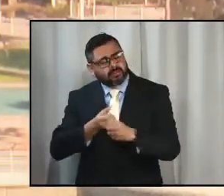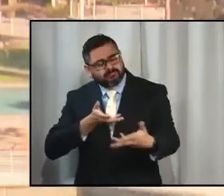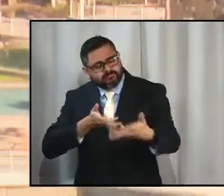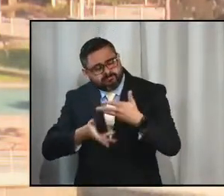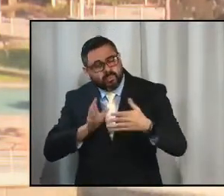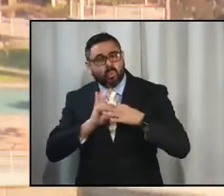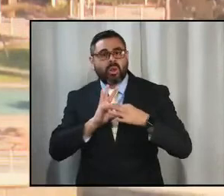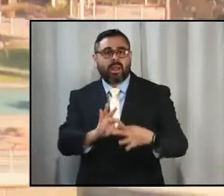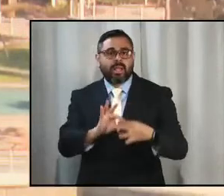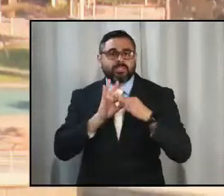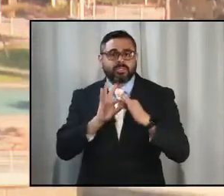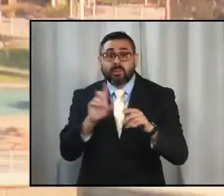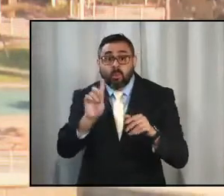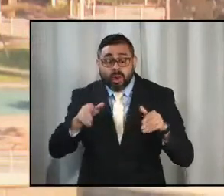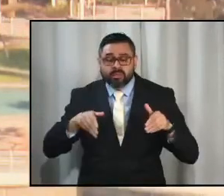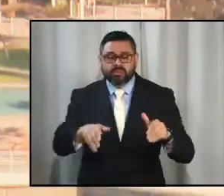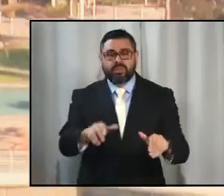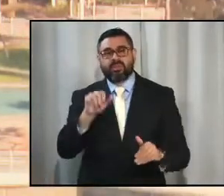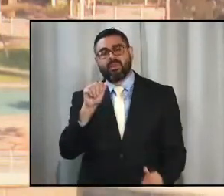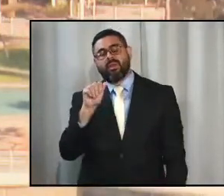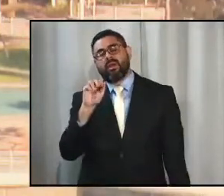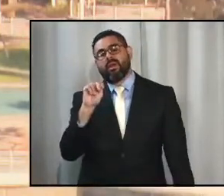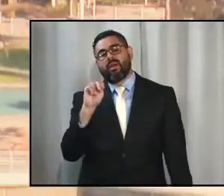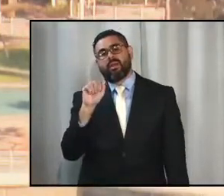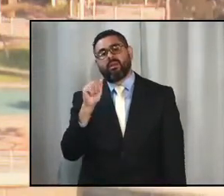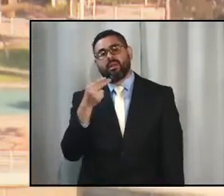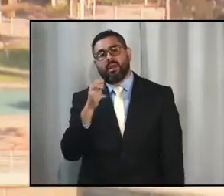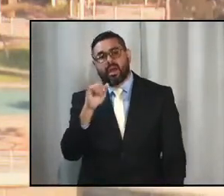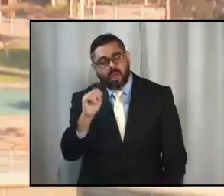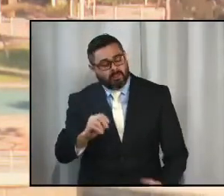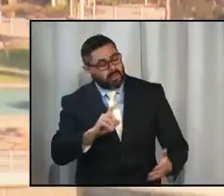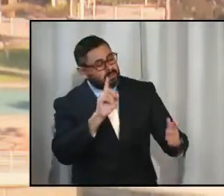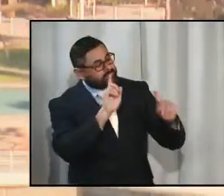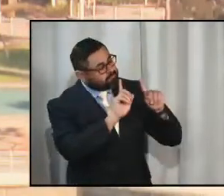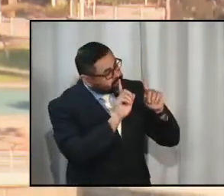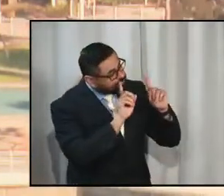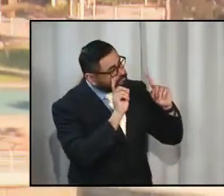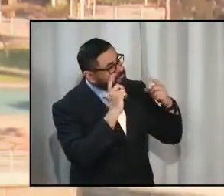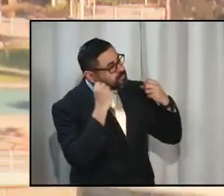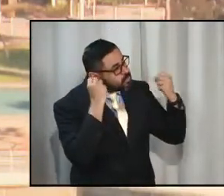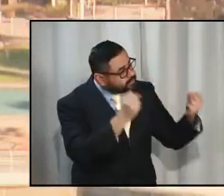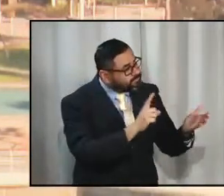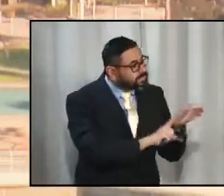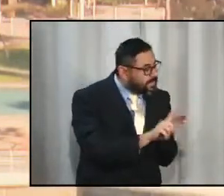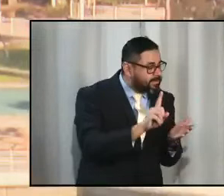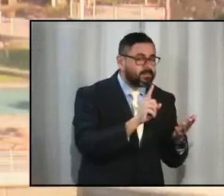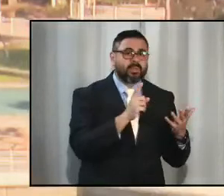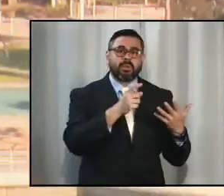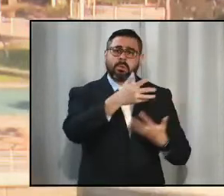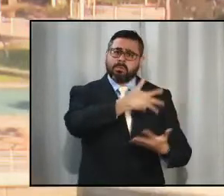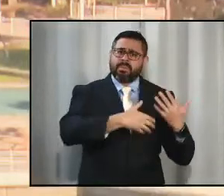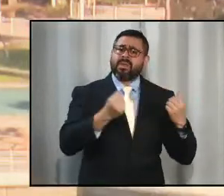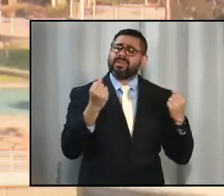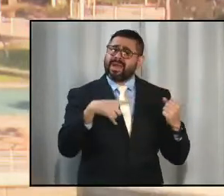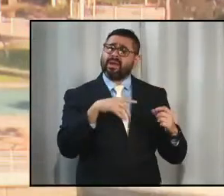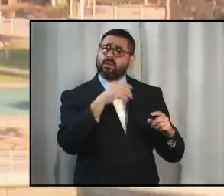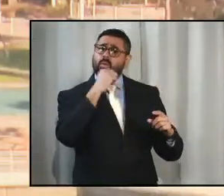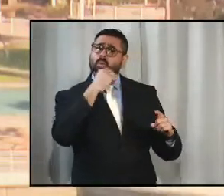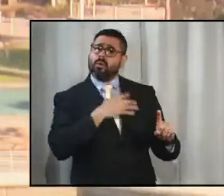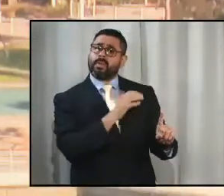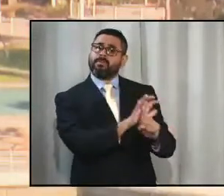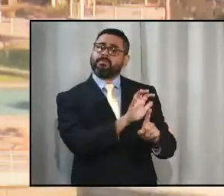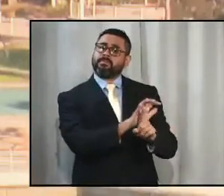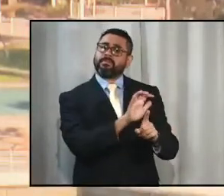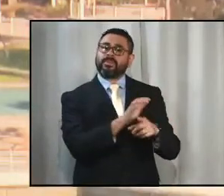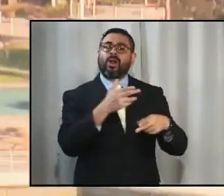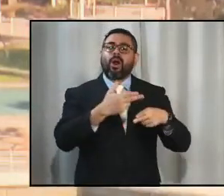homelessness along the Anaheim corridor. Checking in on her, visiting her. She's a well-known individual, known as a neighborhood